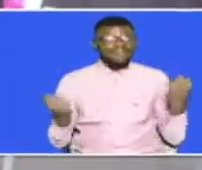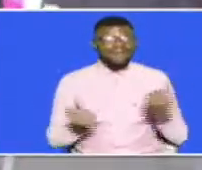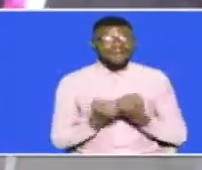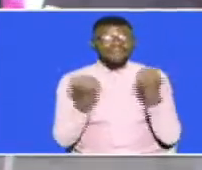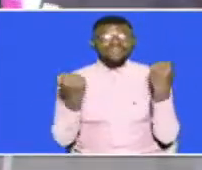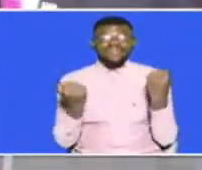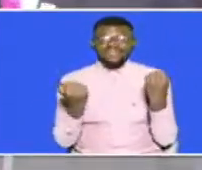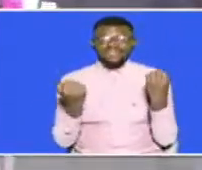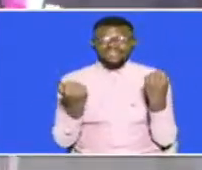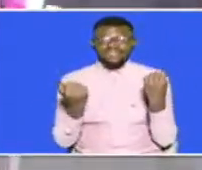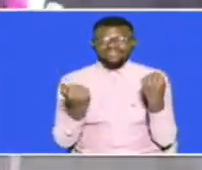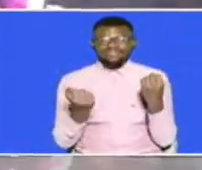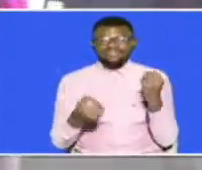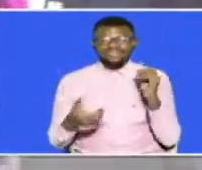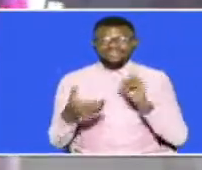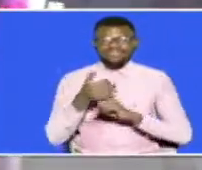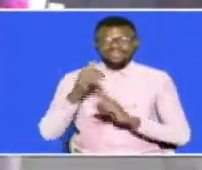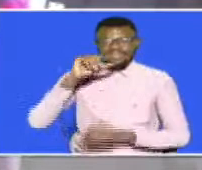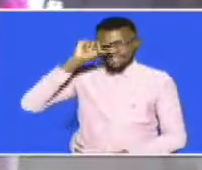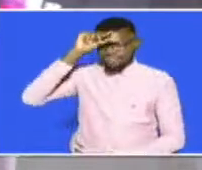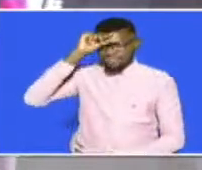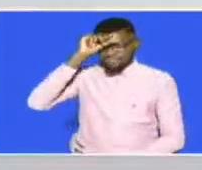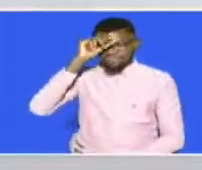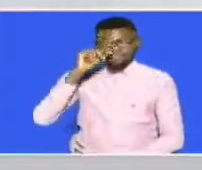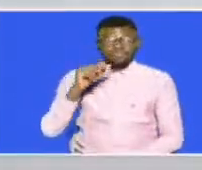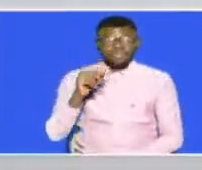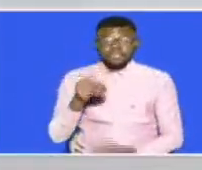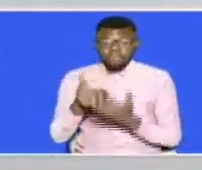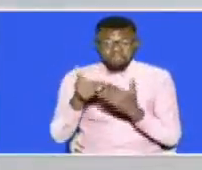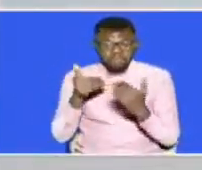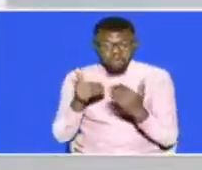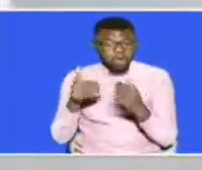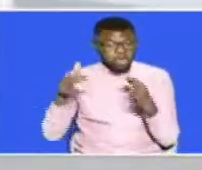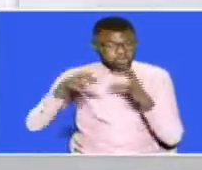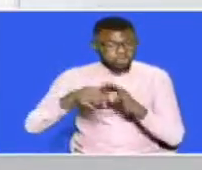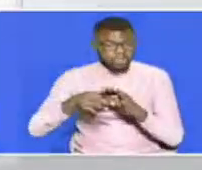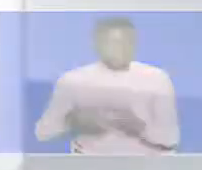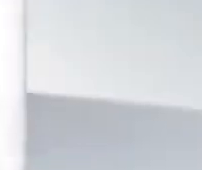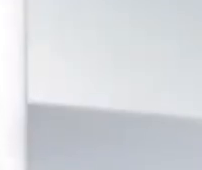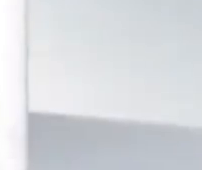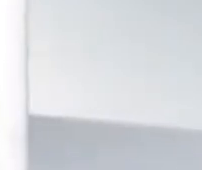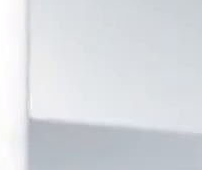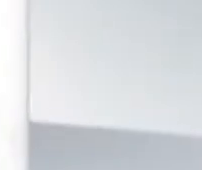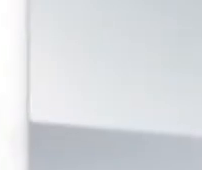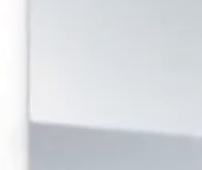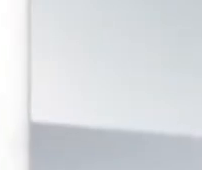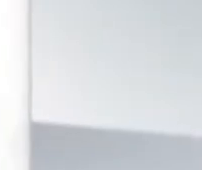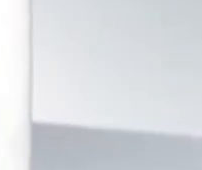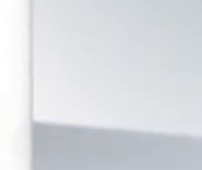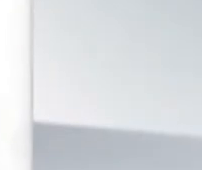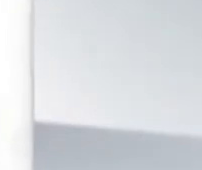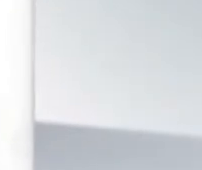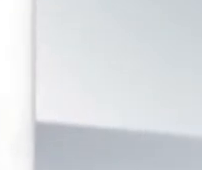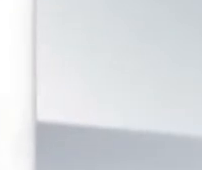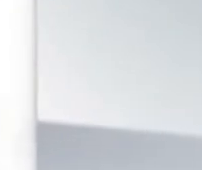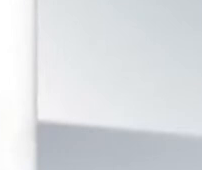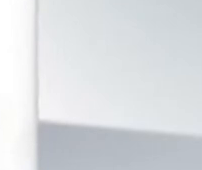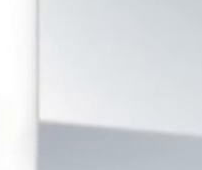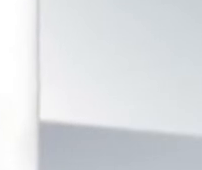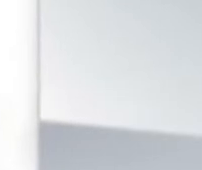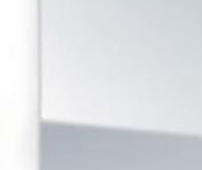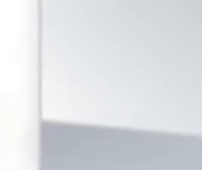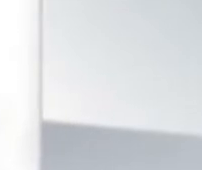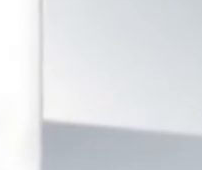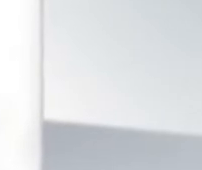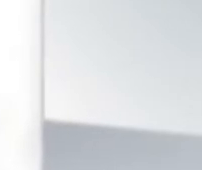government and a percentage of other slots before rejoining Azimio coalition. Those cleared to vie for presidency are Raila Odinga